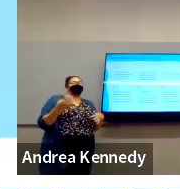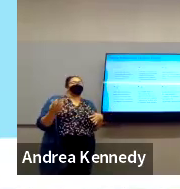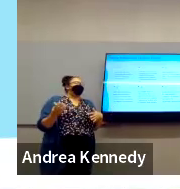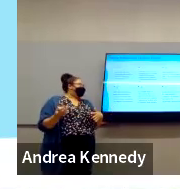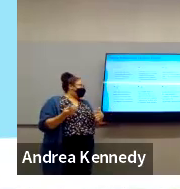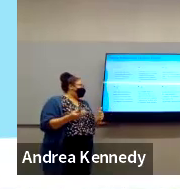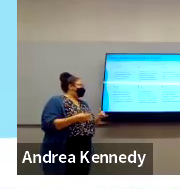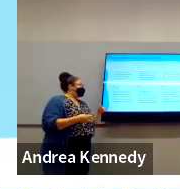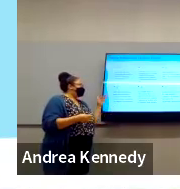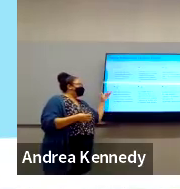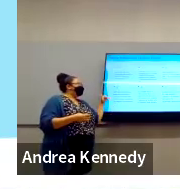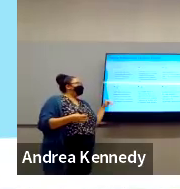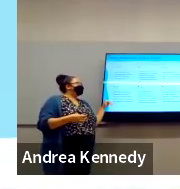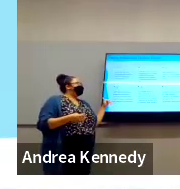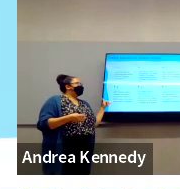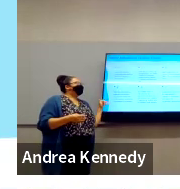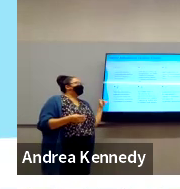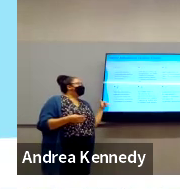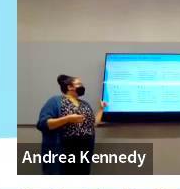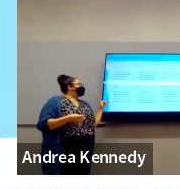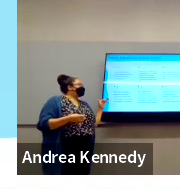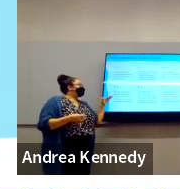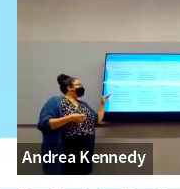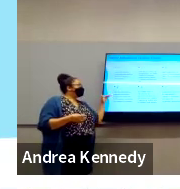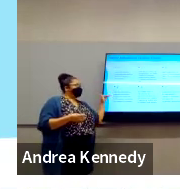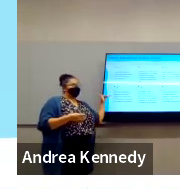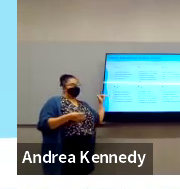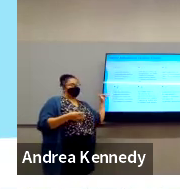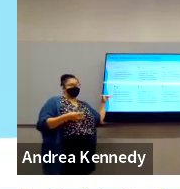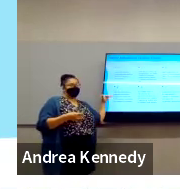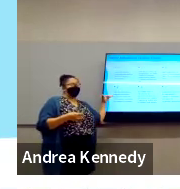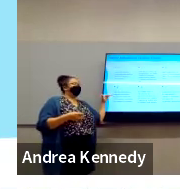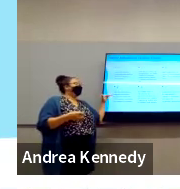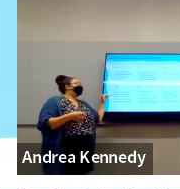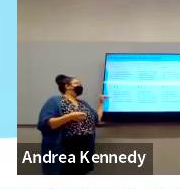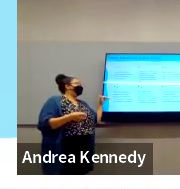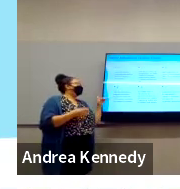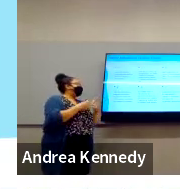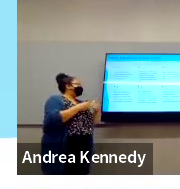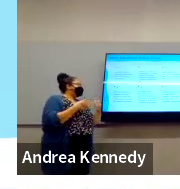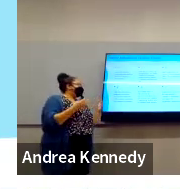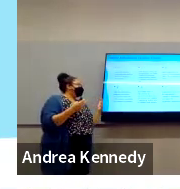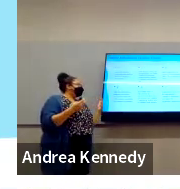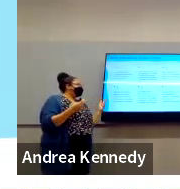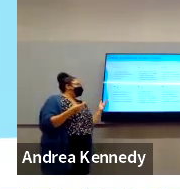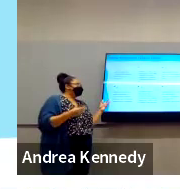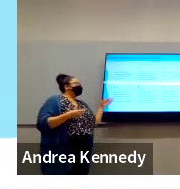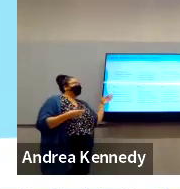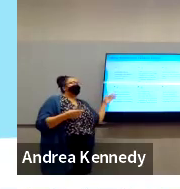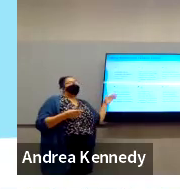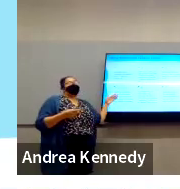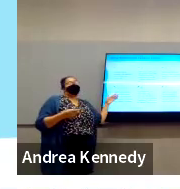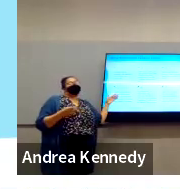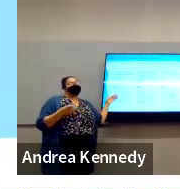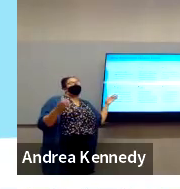either responses or no responses, staff will review the petitions and review the actual